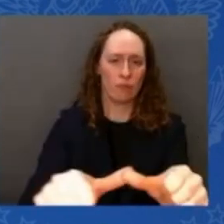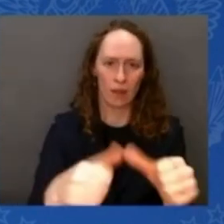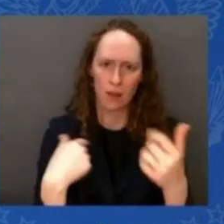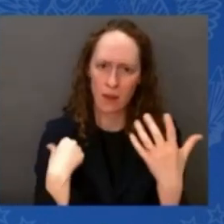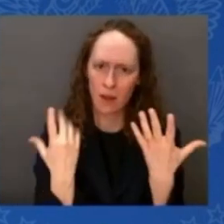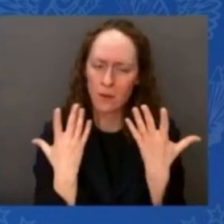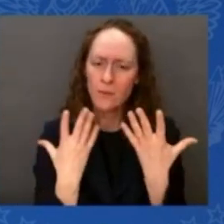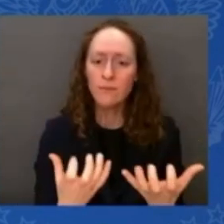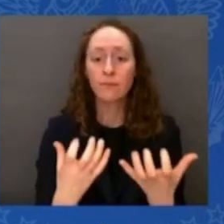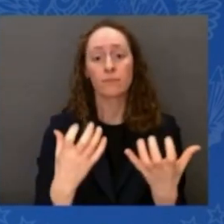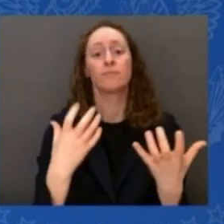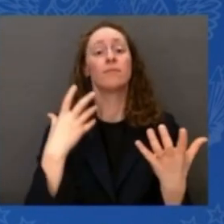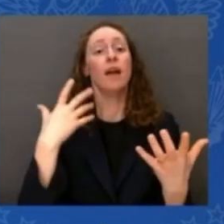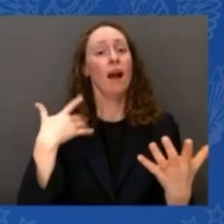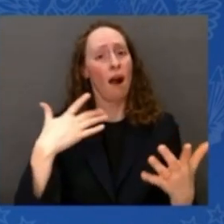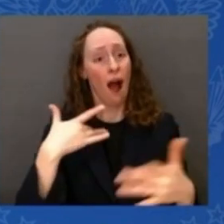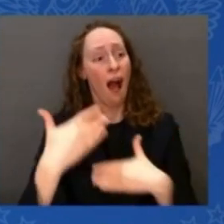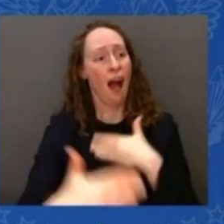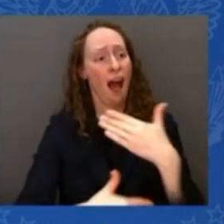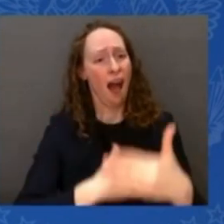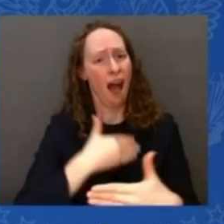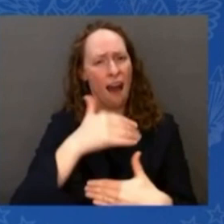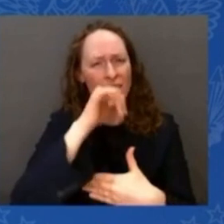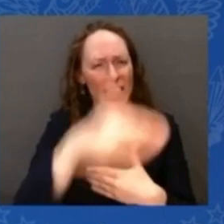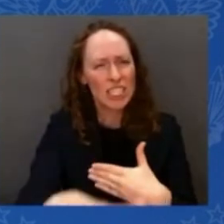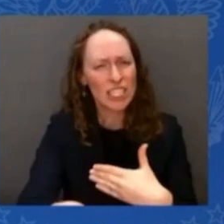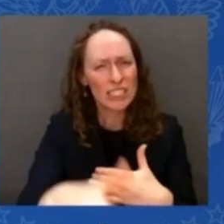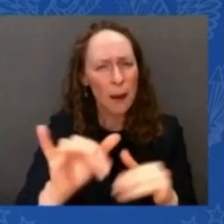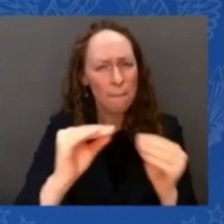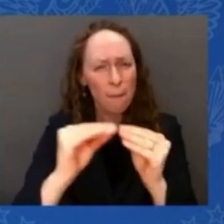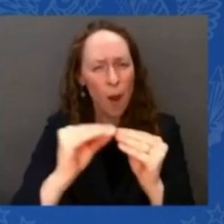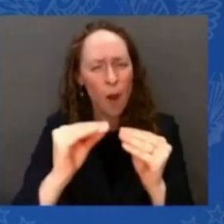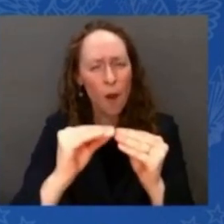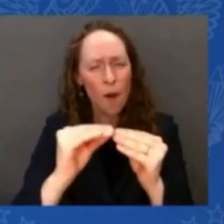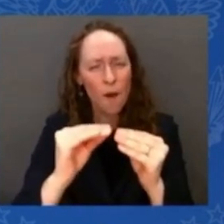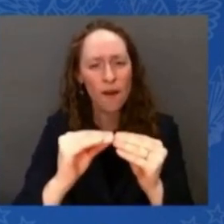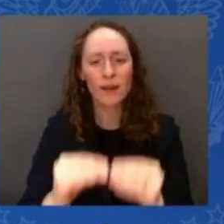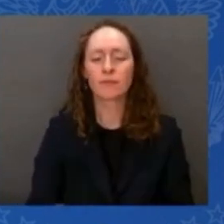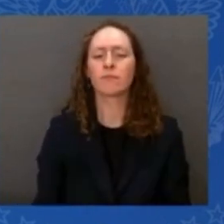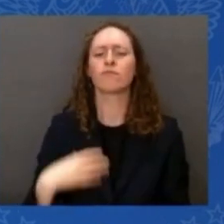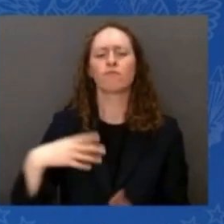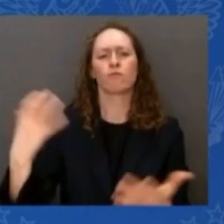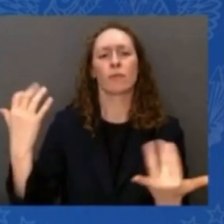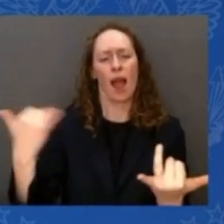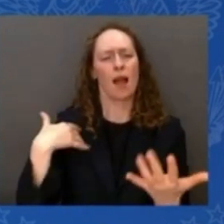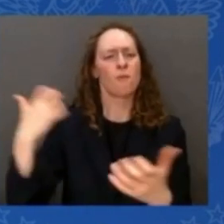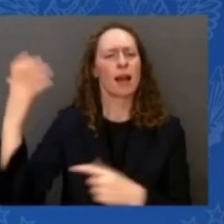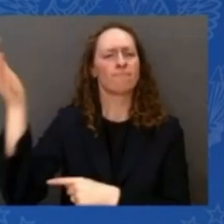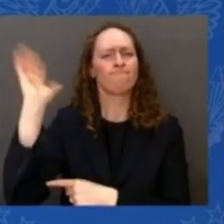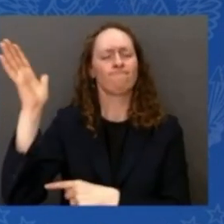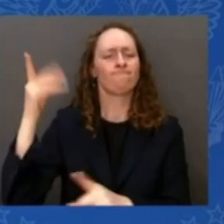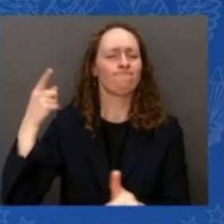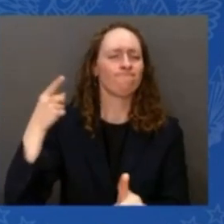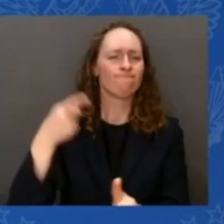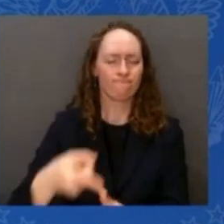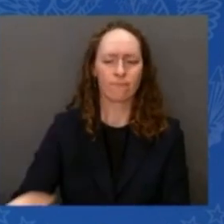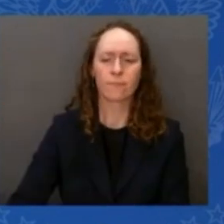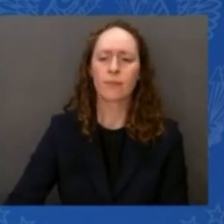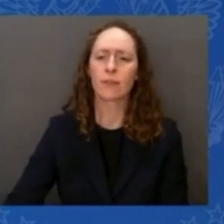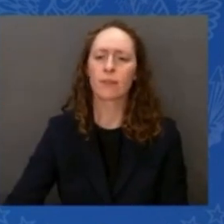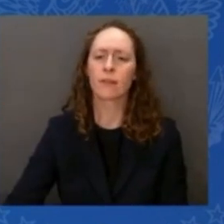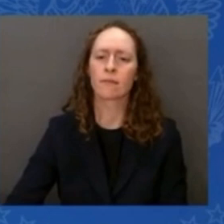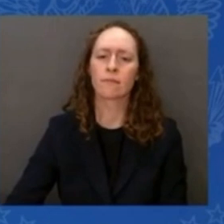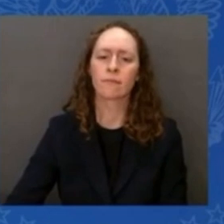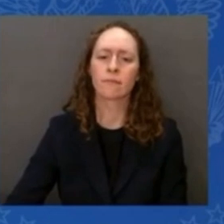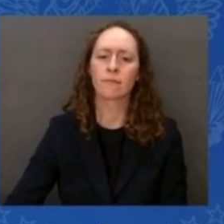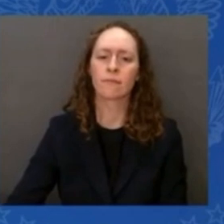And that's what I'd like to talk about a little bit about today. My plan that's in stark contrast to,